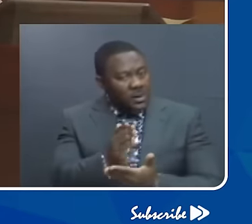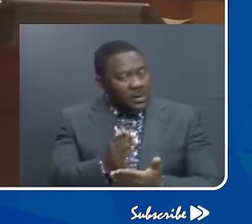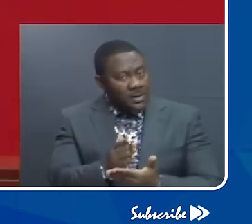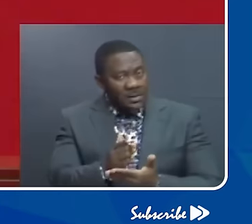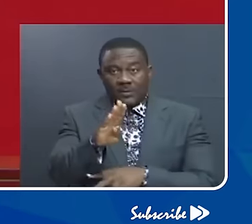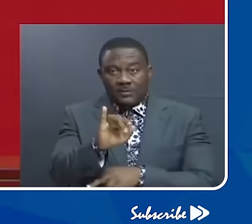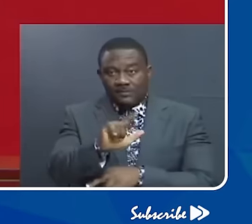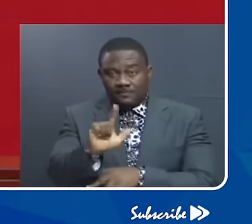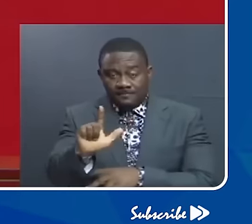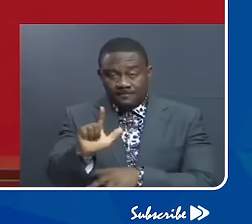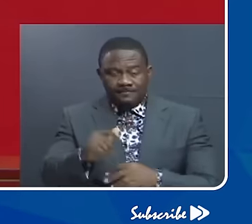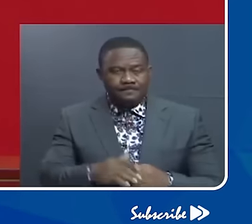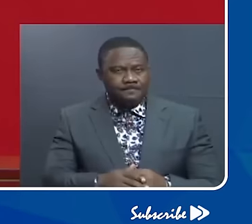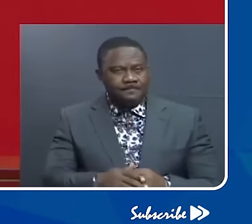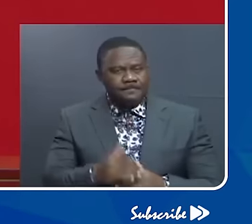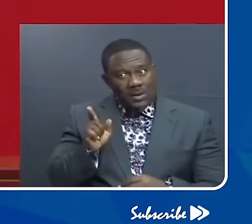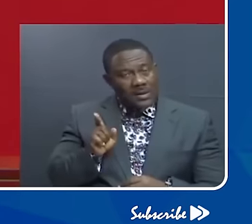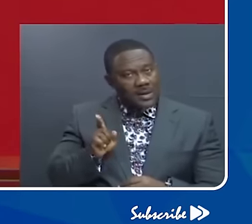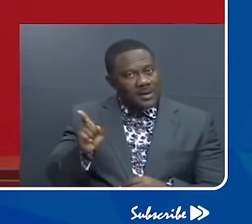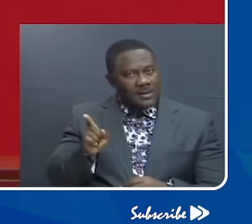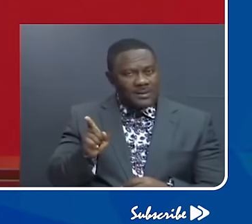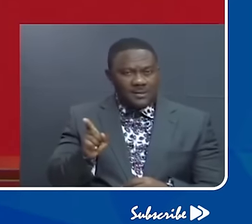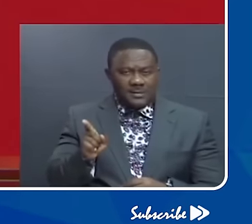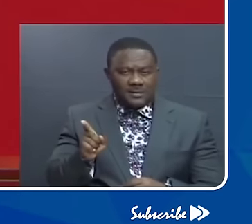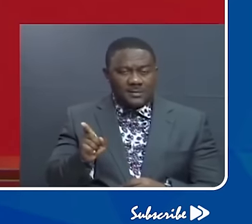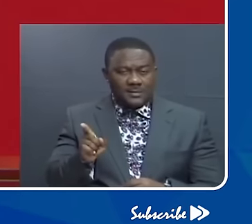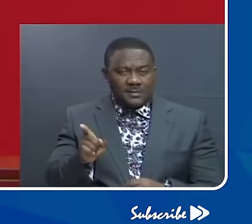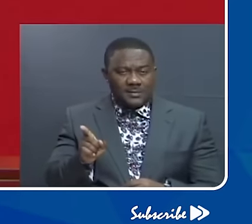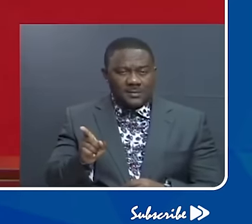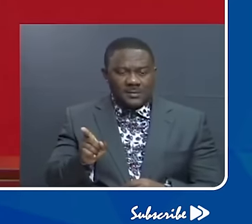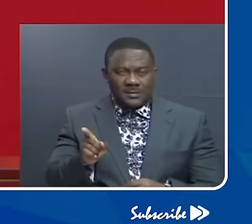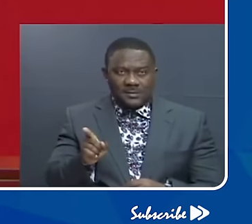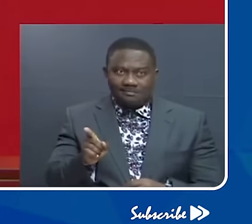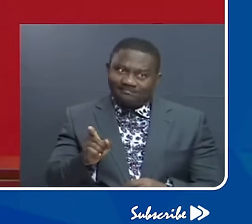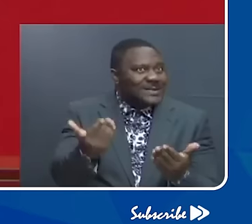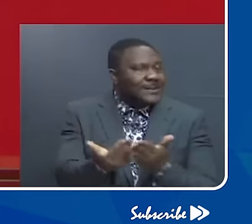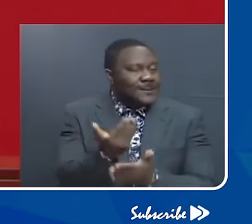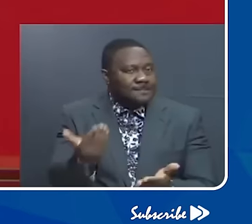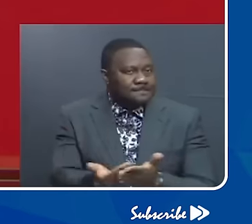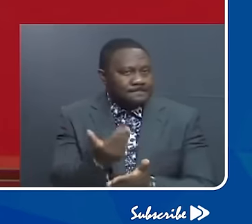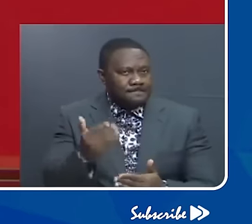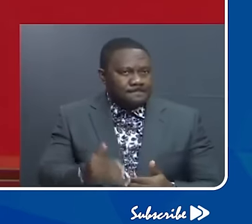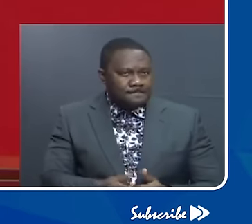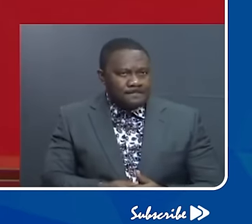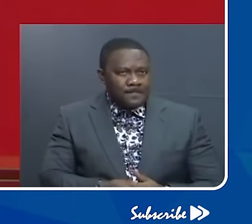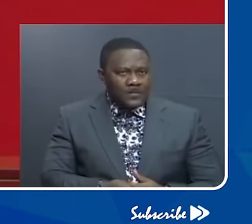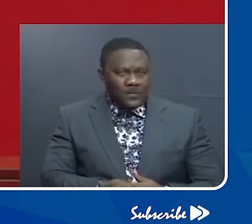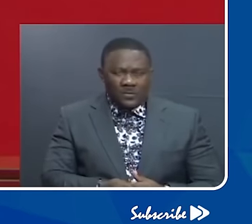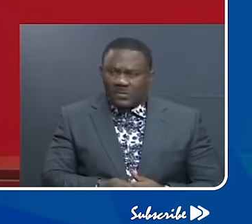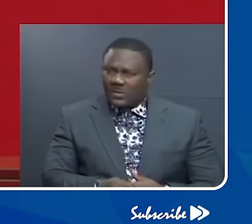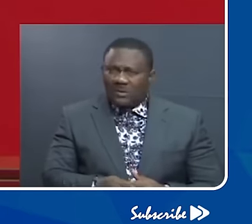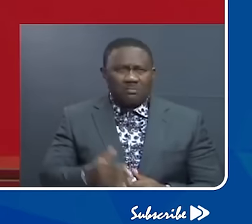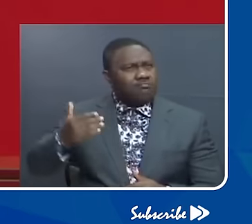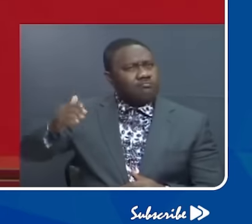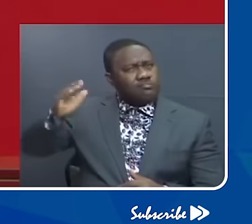Values Bill. The recent move is not isolated. It forms part of a